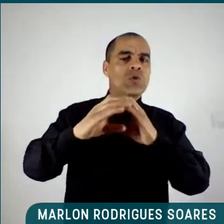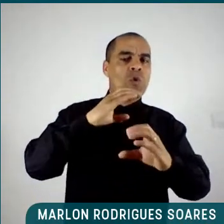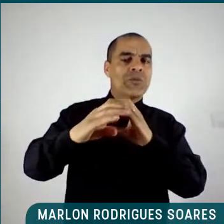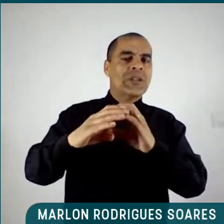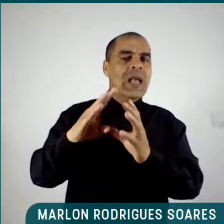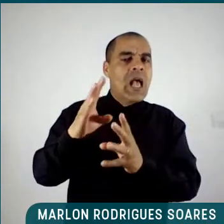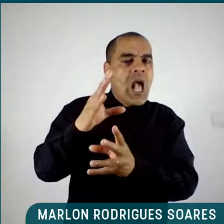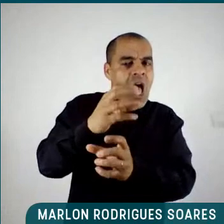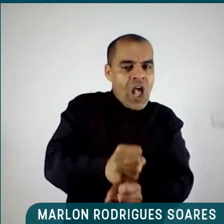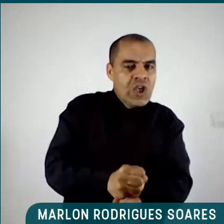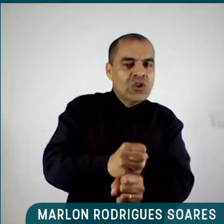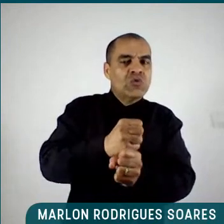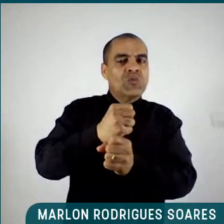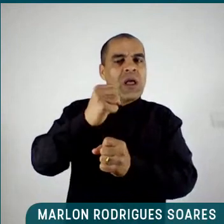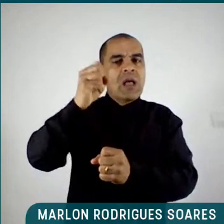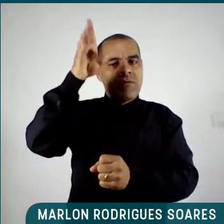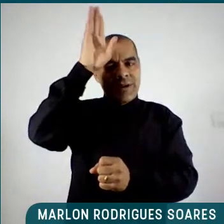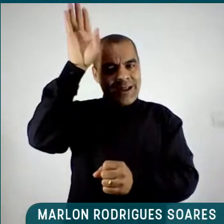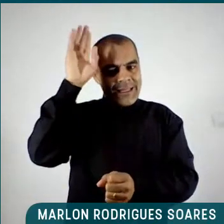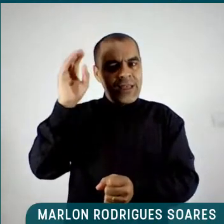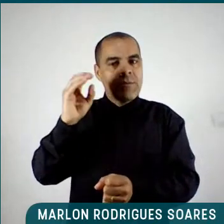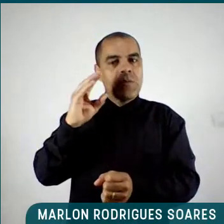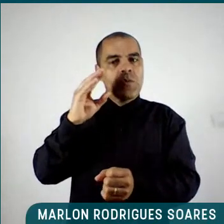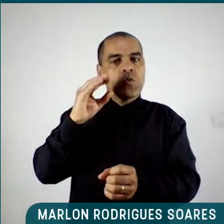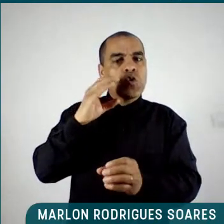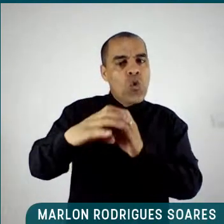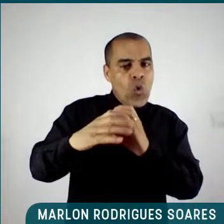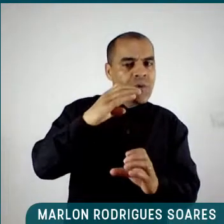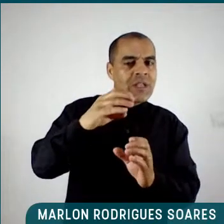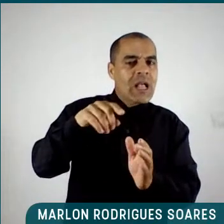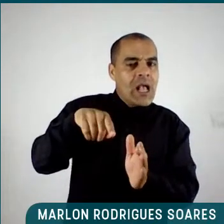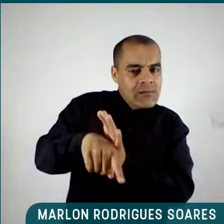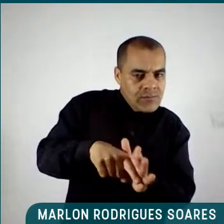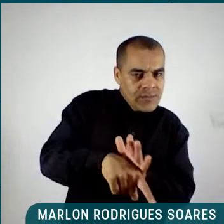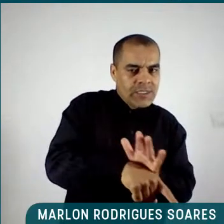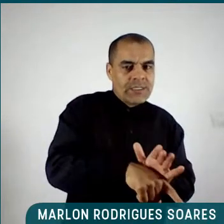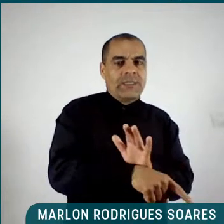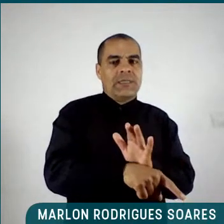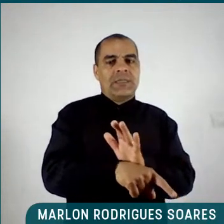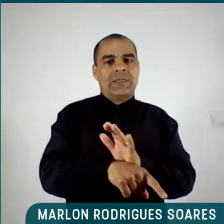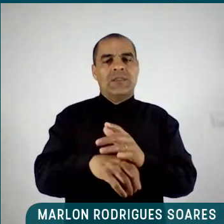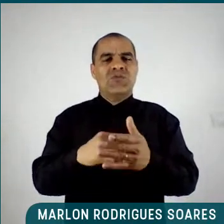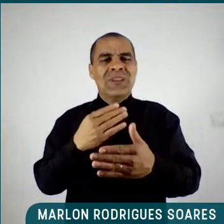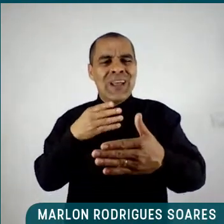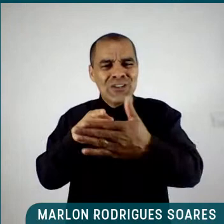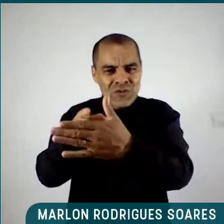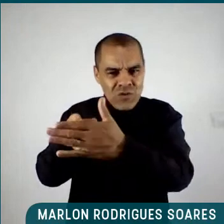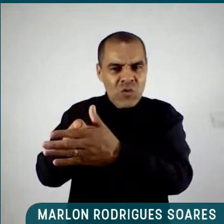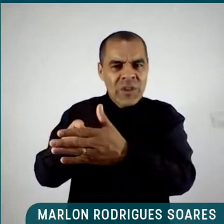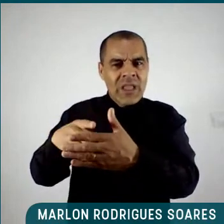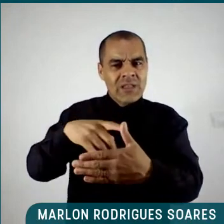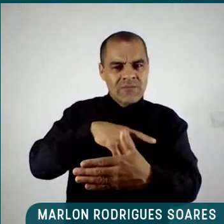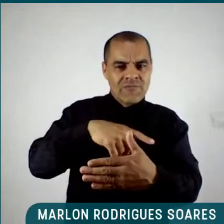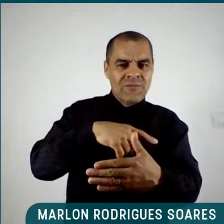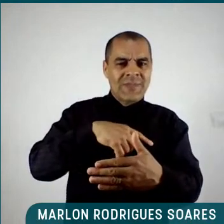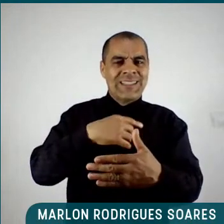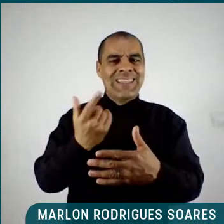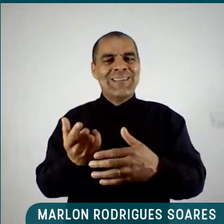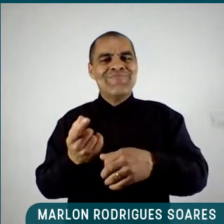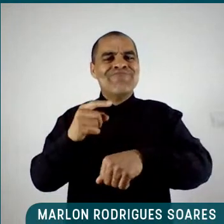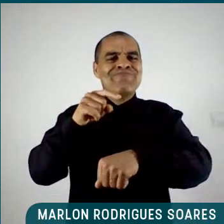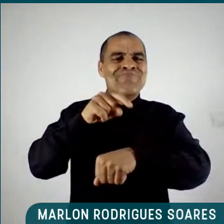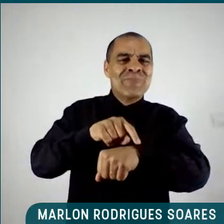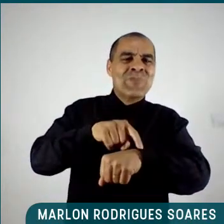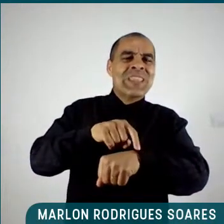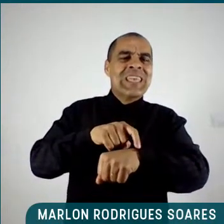are changing the way that we communicate academic results, that are changing the way that we communicate